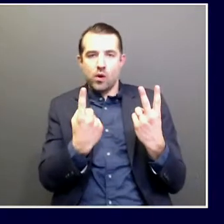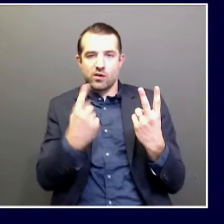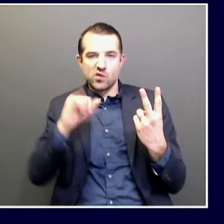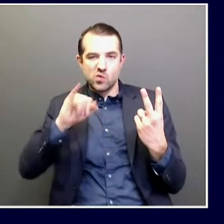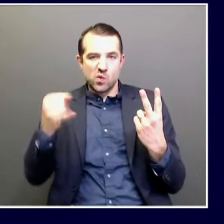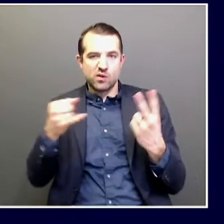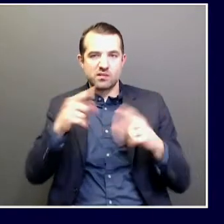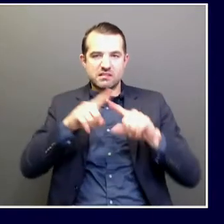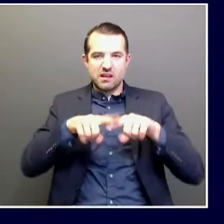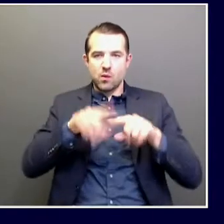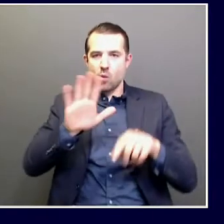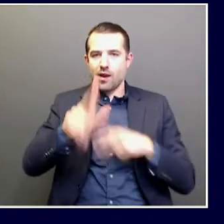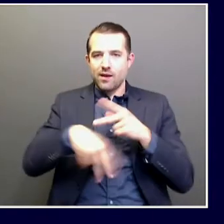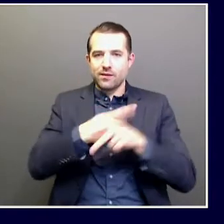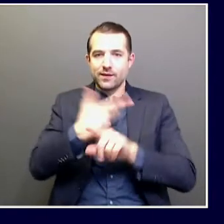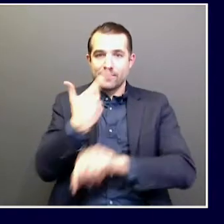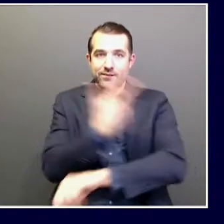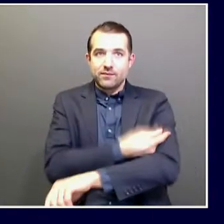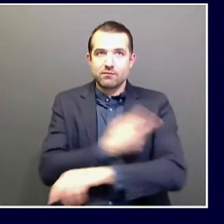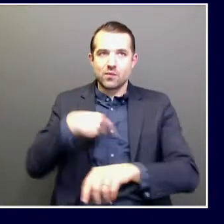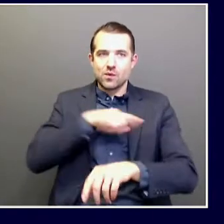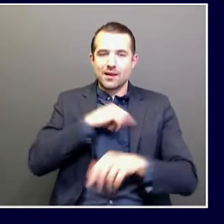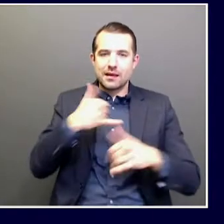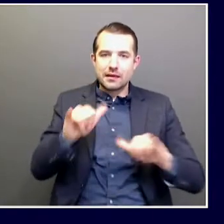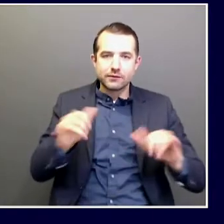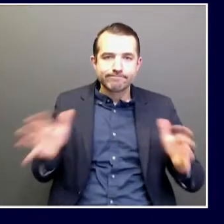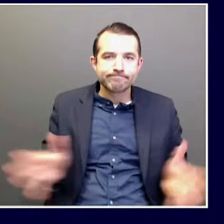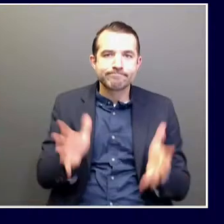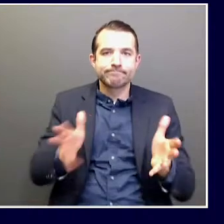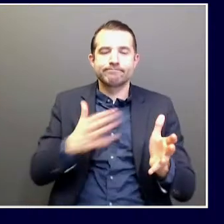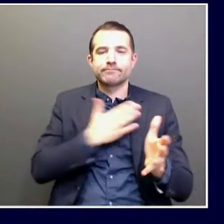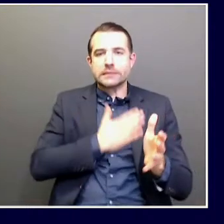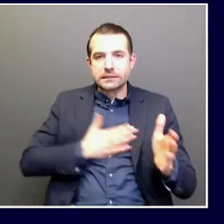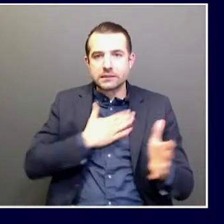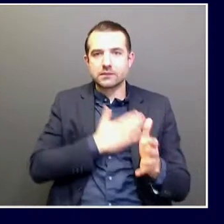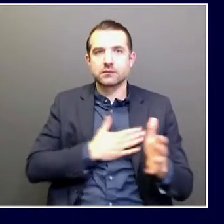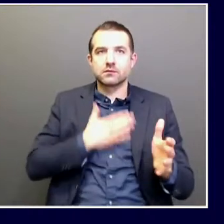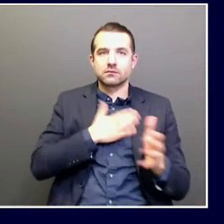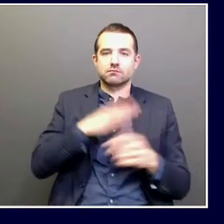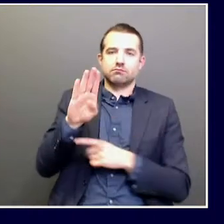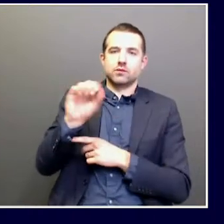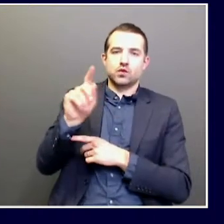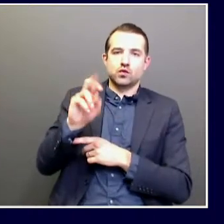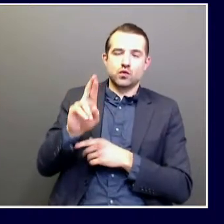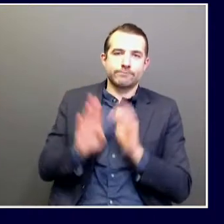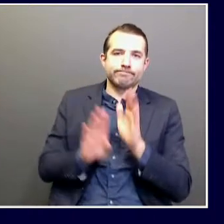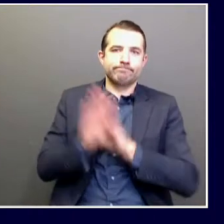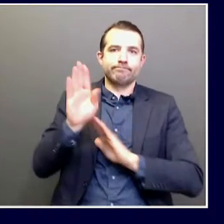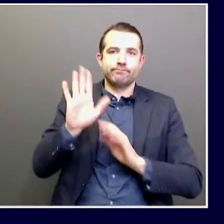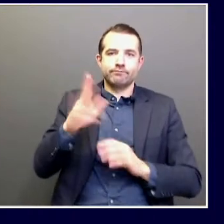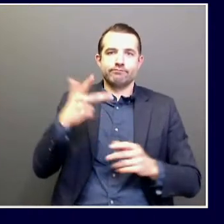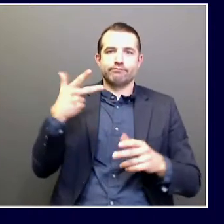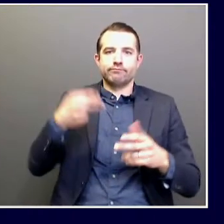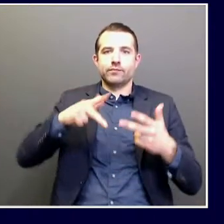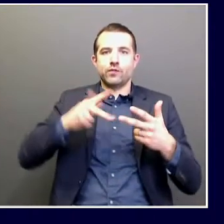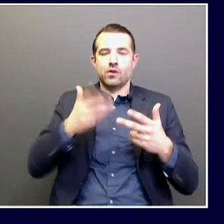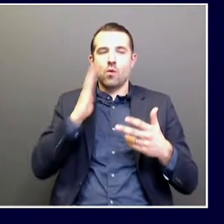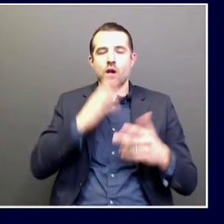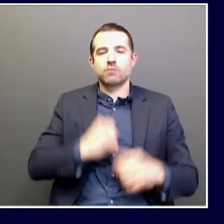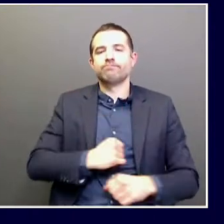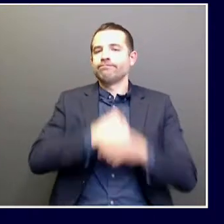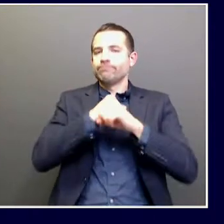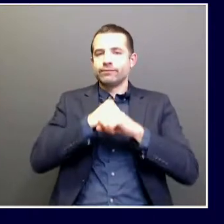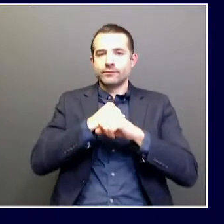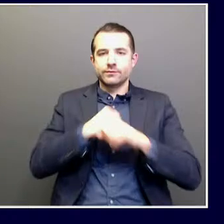hasn't changed. But Brian, don't let that definition be the thing that prevents you from going to get a